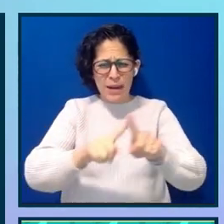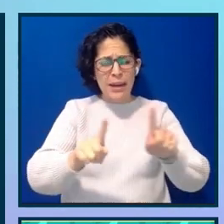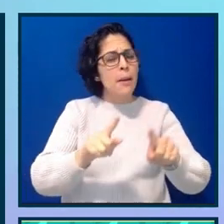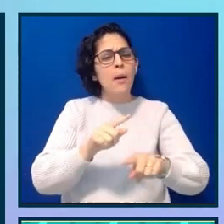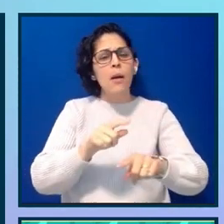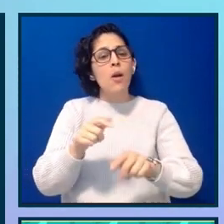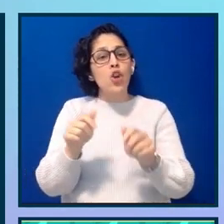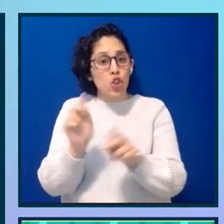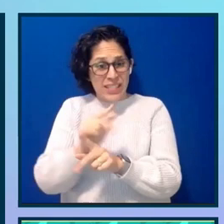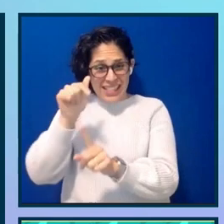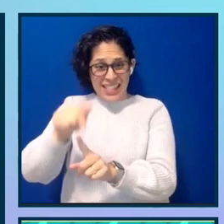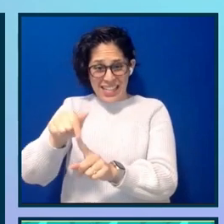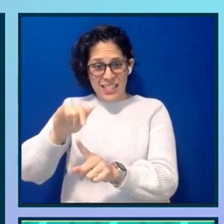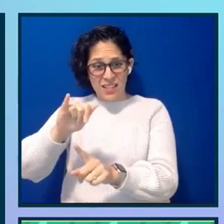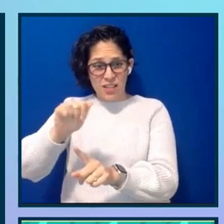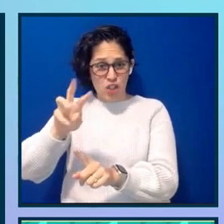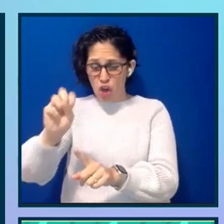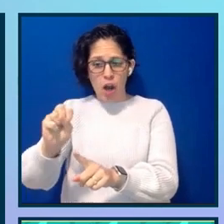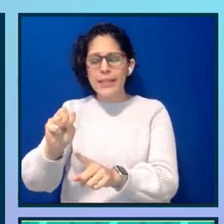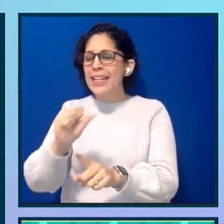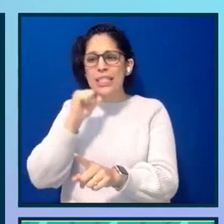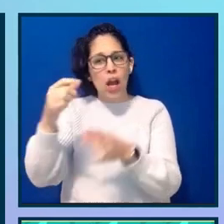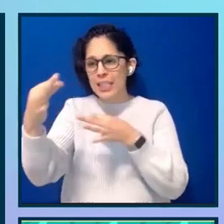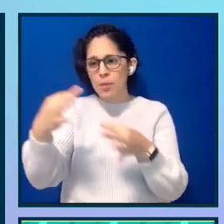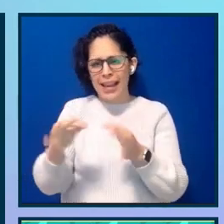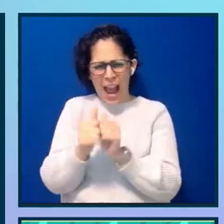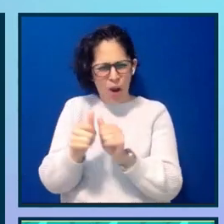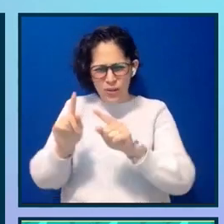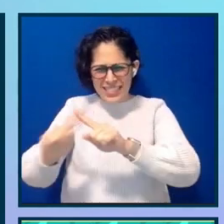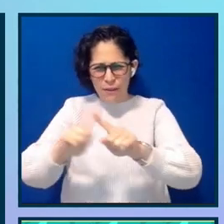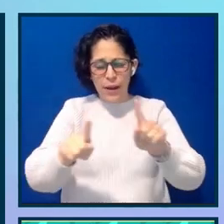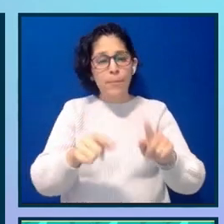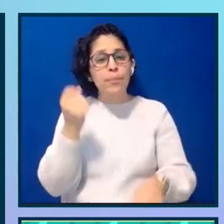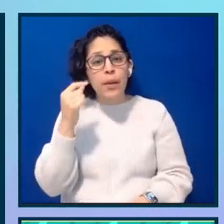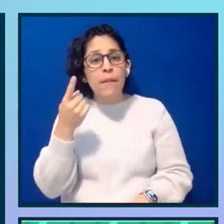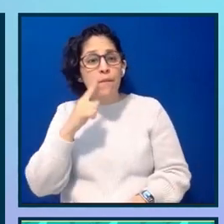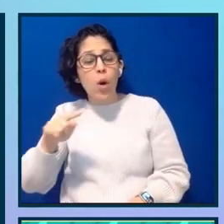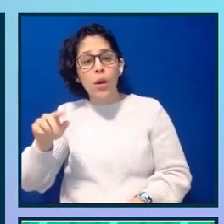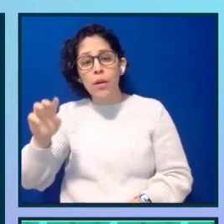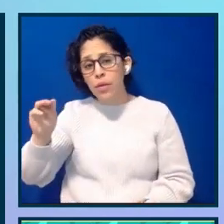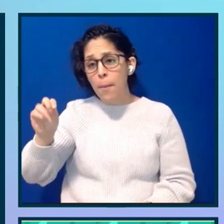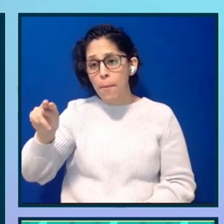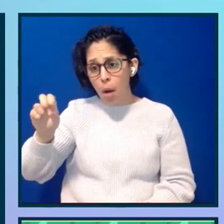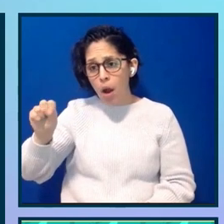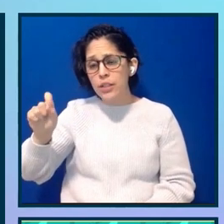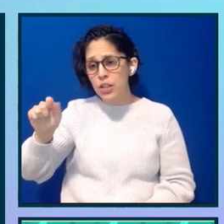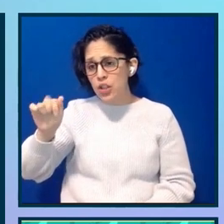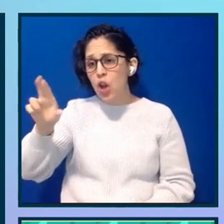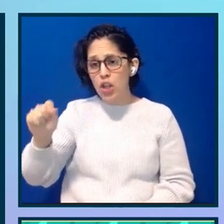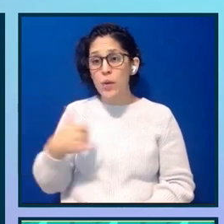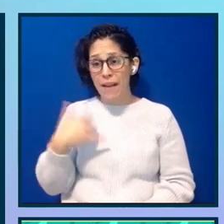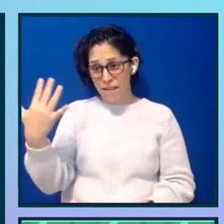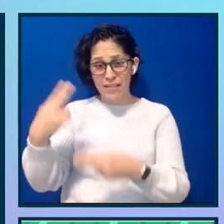us through this alt text. For the Monstars, we have 5 names, which are... Null, 20